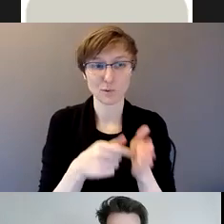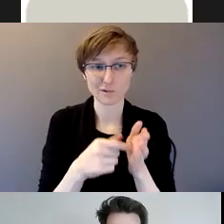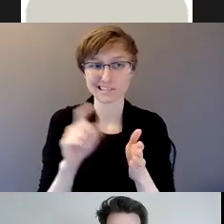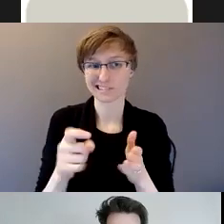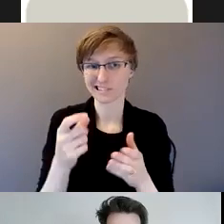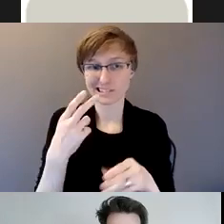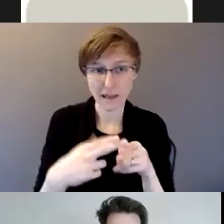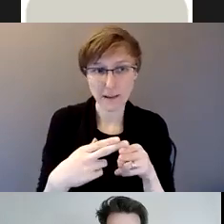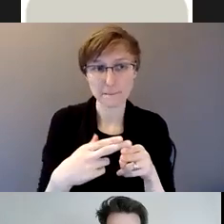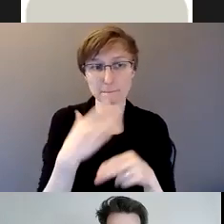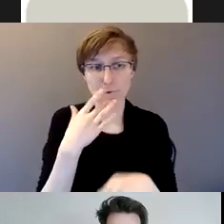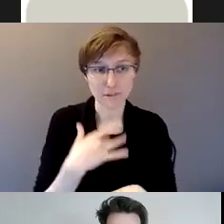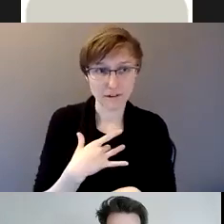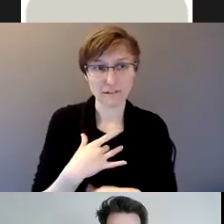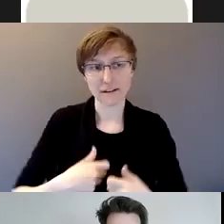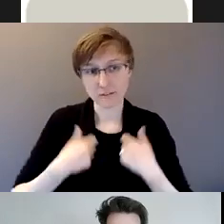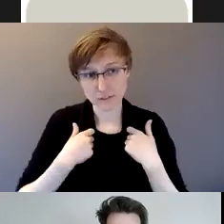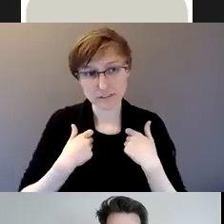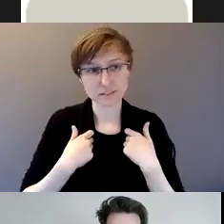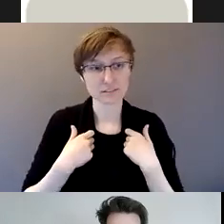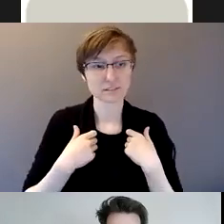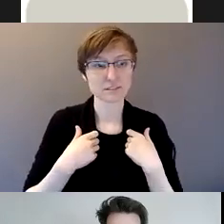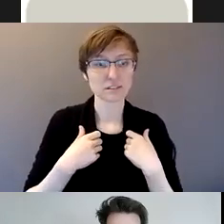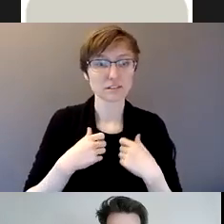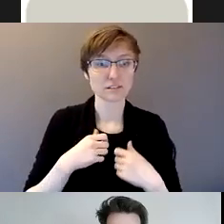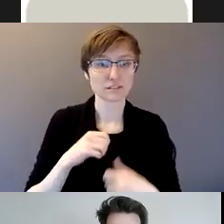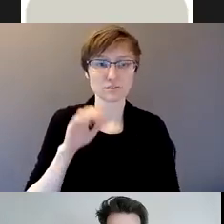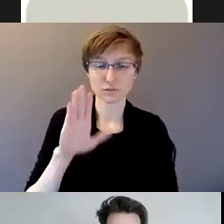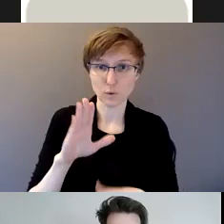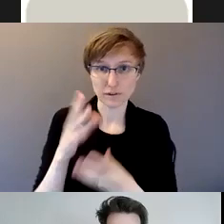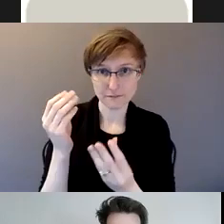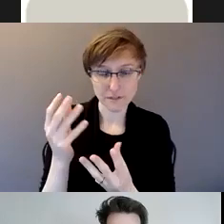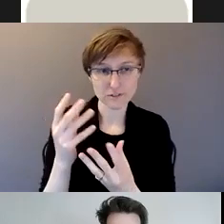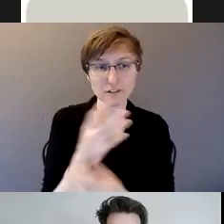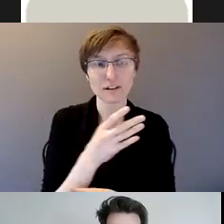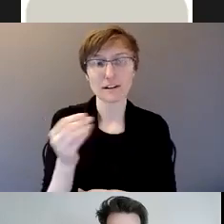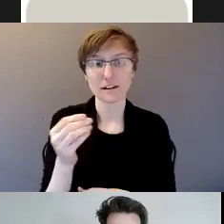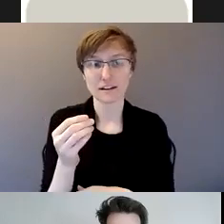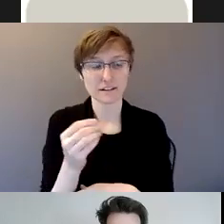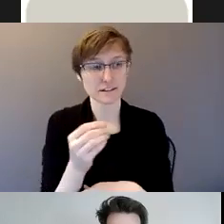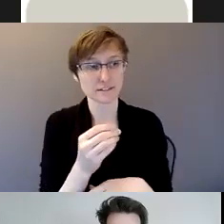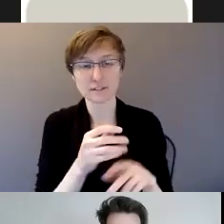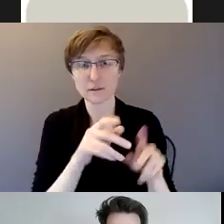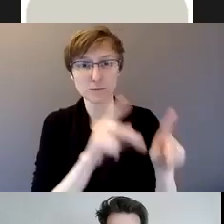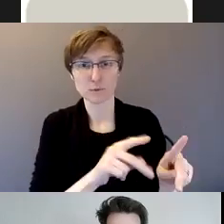birth, address. We need your information, of course. And we need the information about the alleged cognitive incapacity,